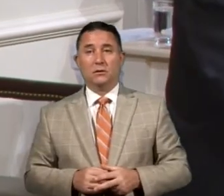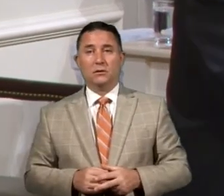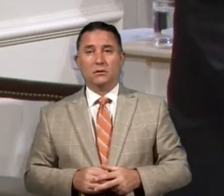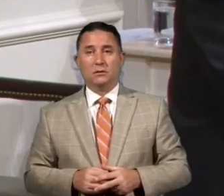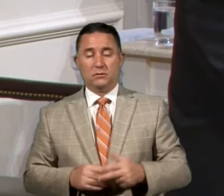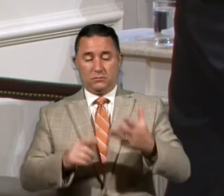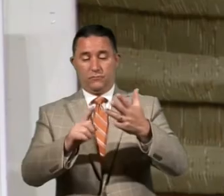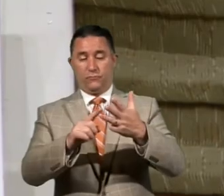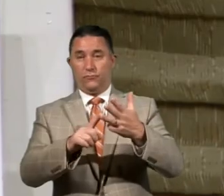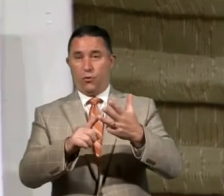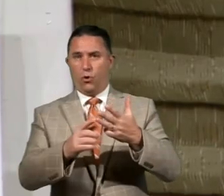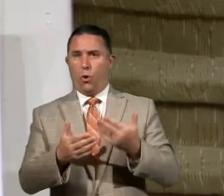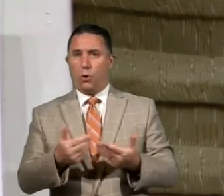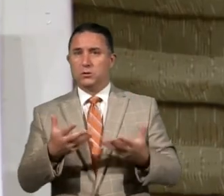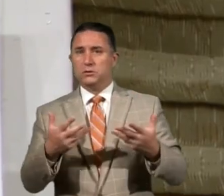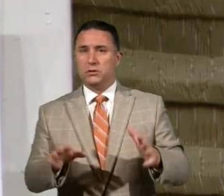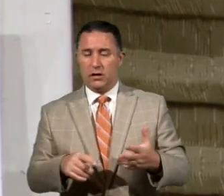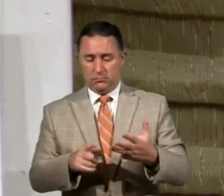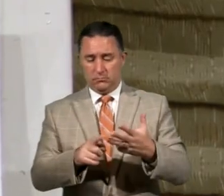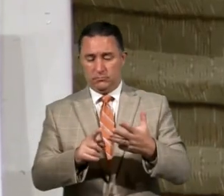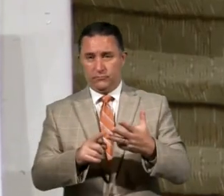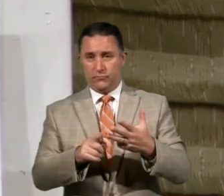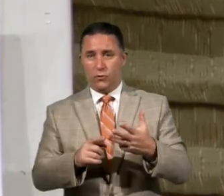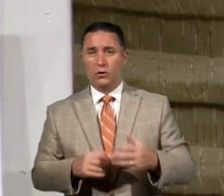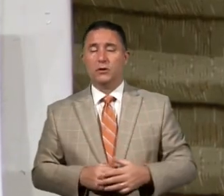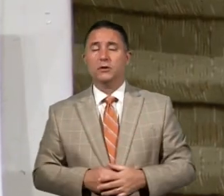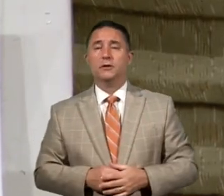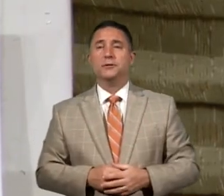Look at number four, we're almost done.